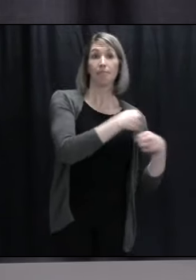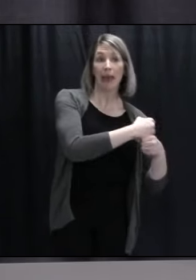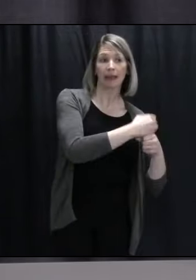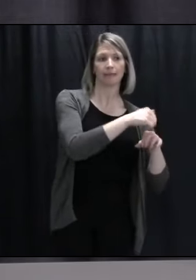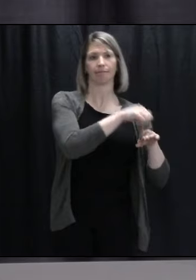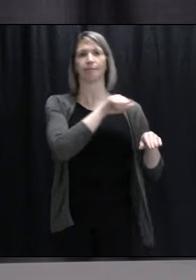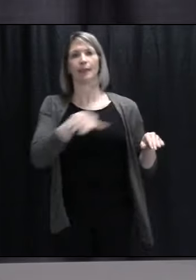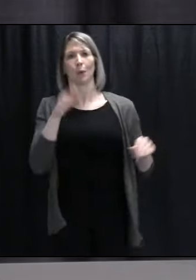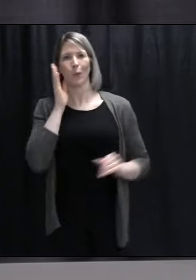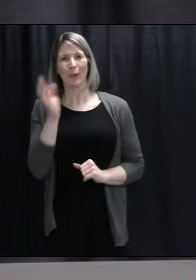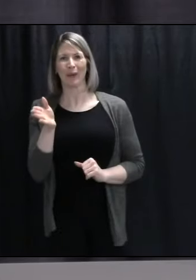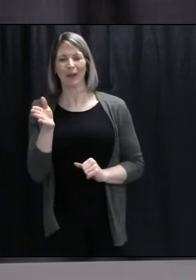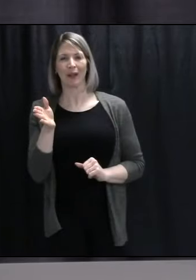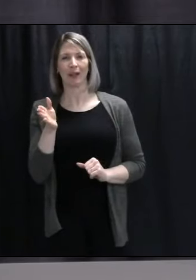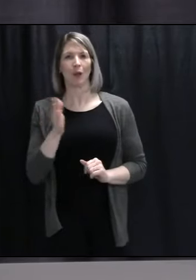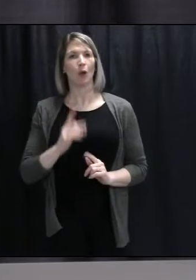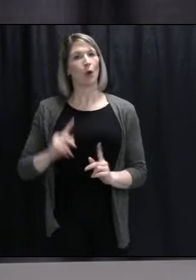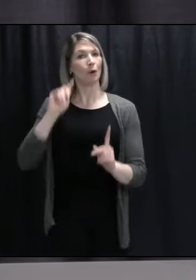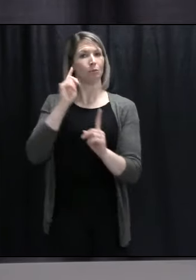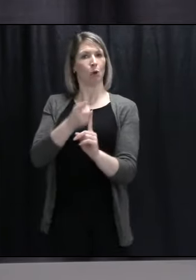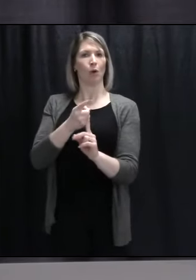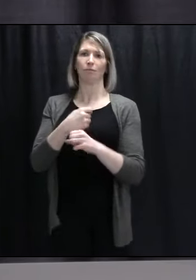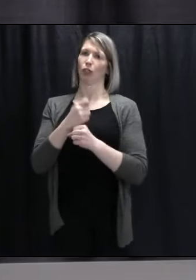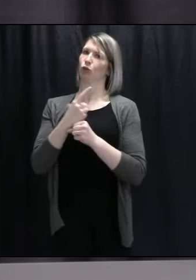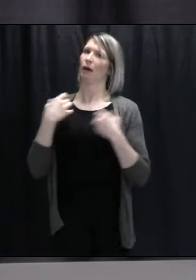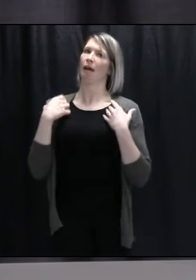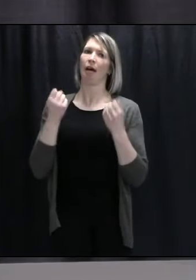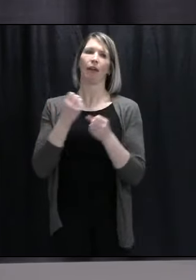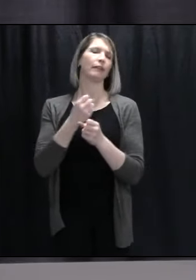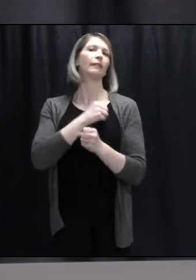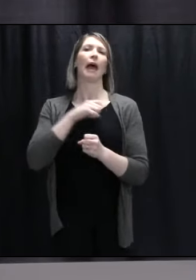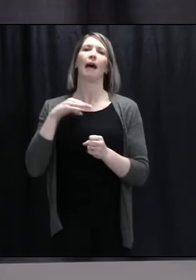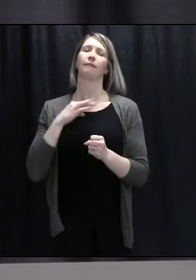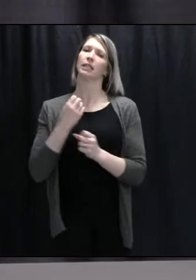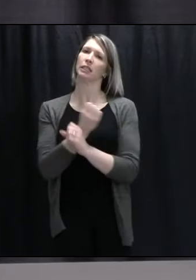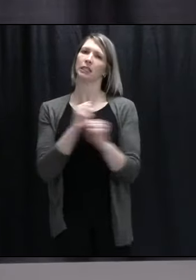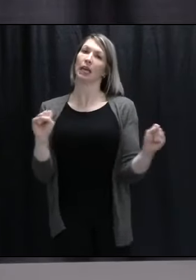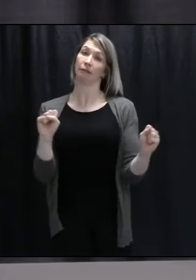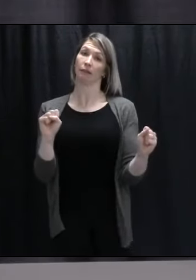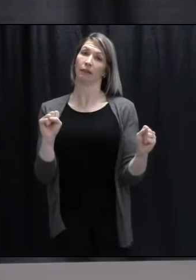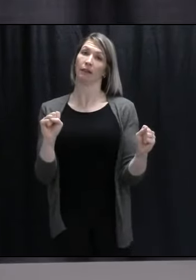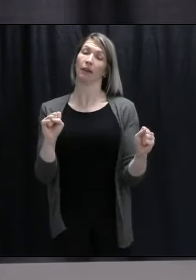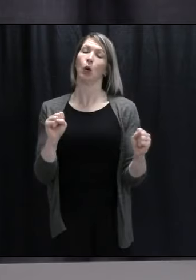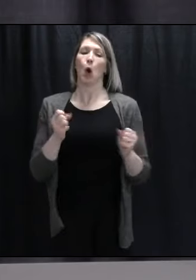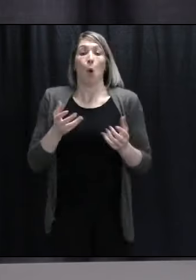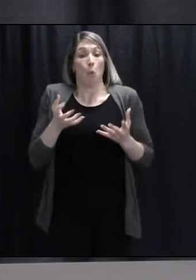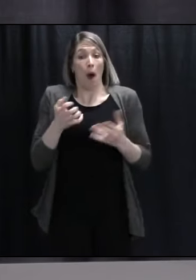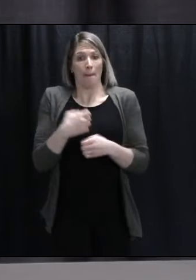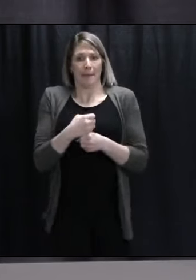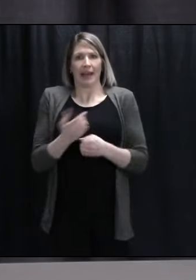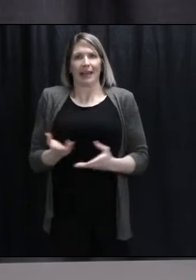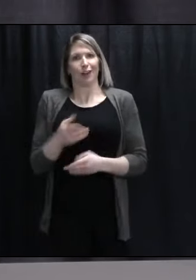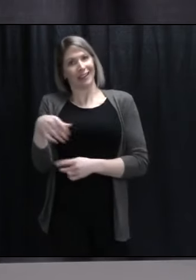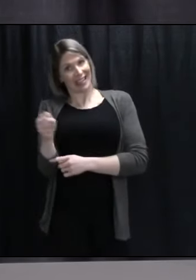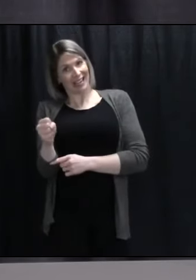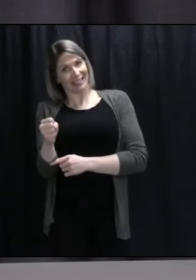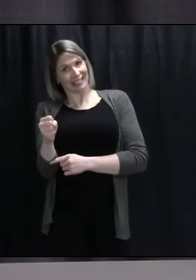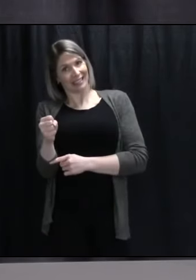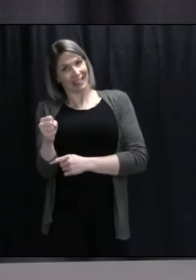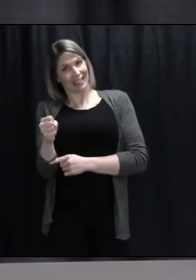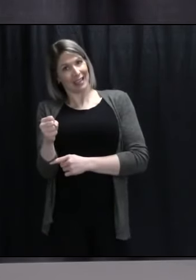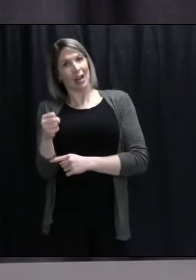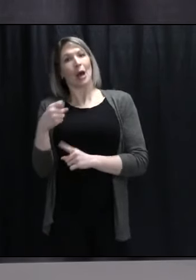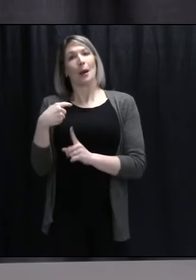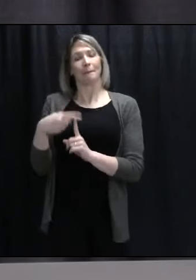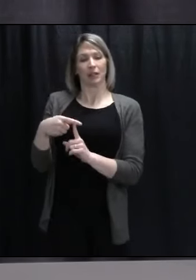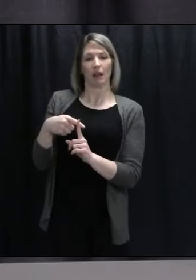specifications so that we keep our healthcare workers safe. We want to do it here, but we also want to be able to be in a position that whatever we do here